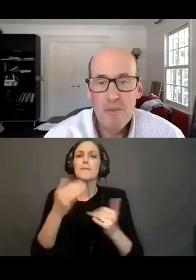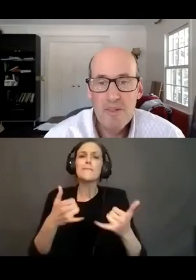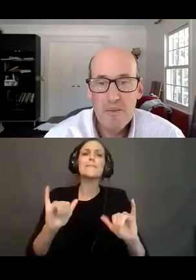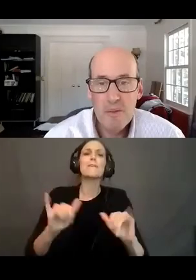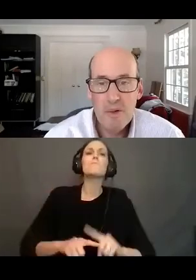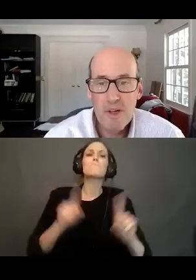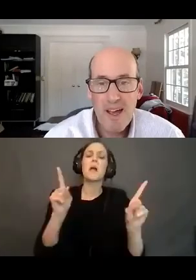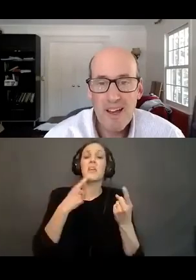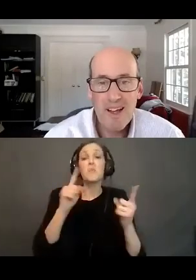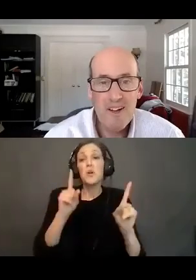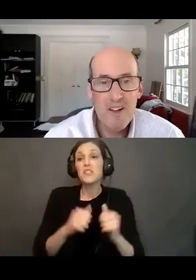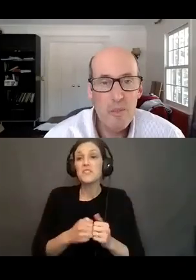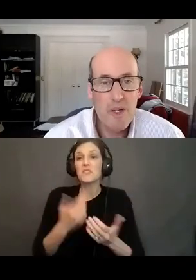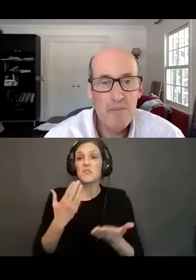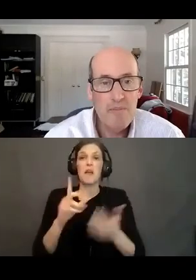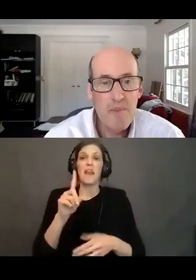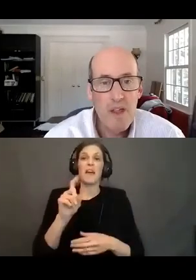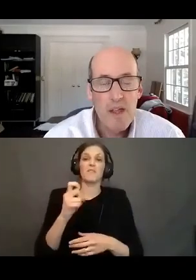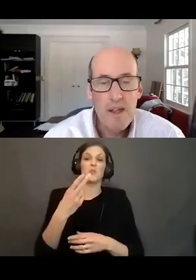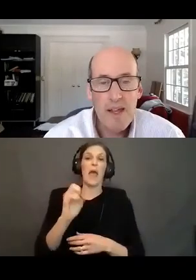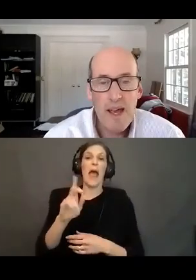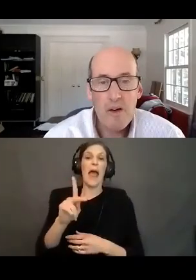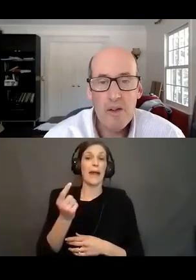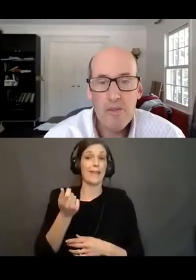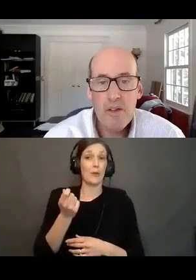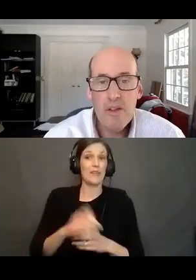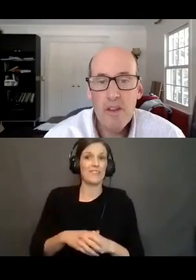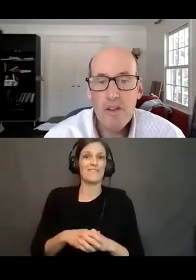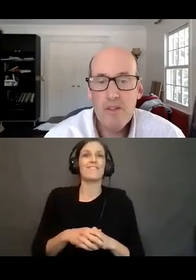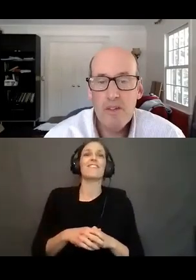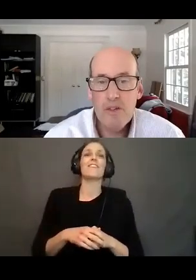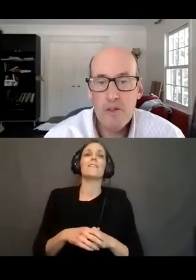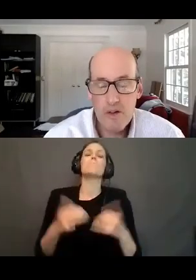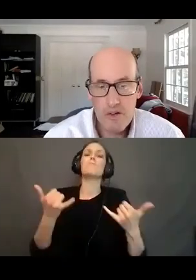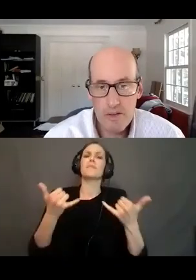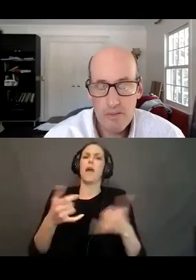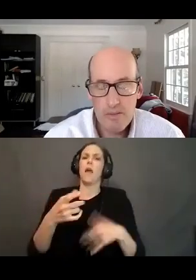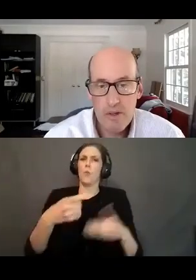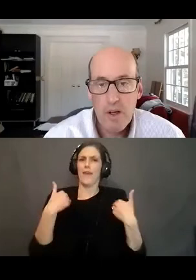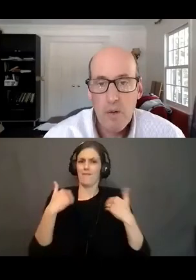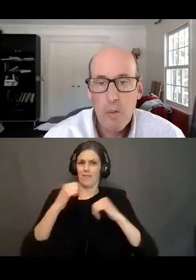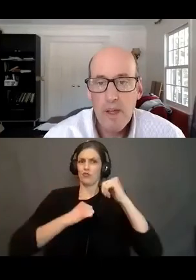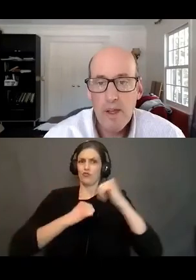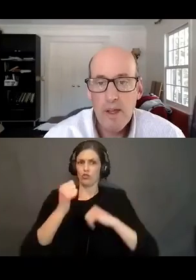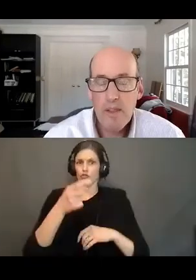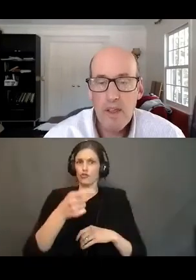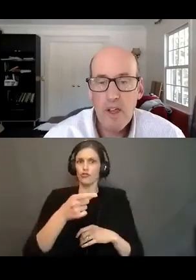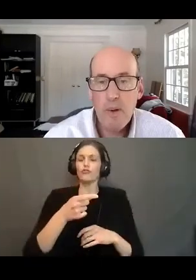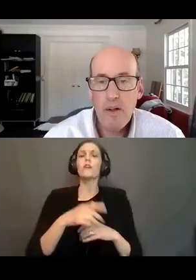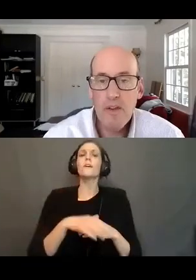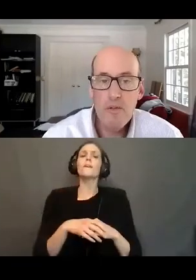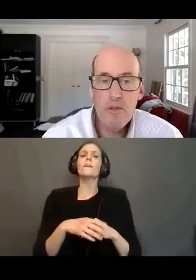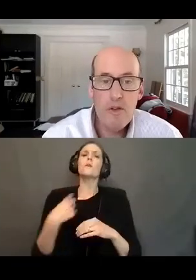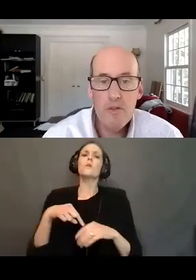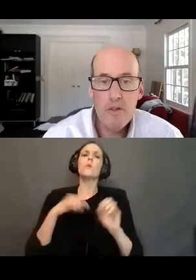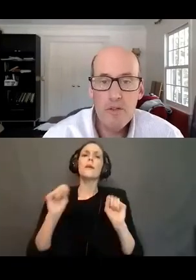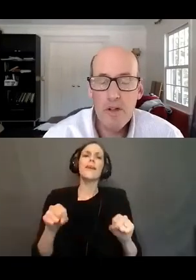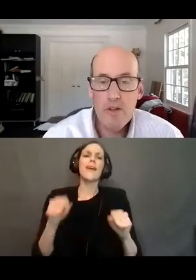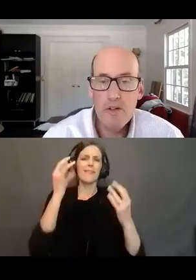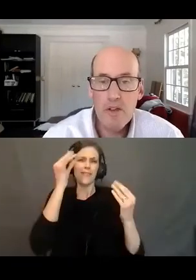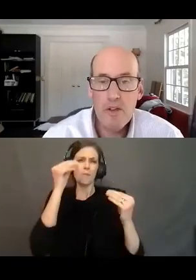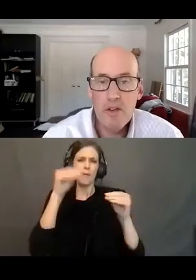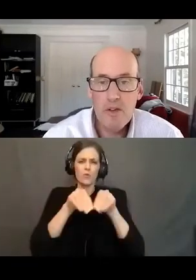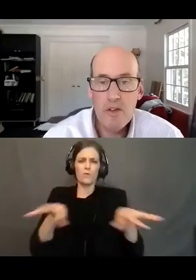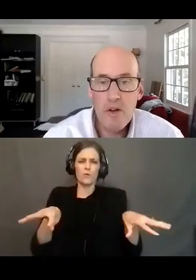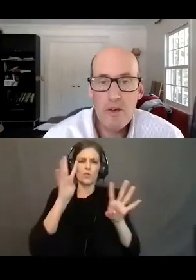to hack at it a little bit. Now, given this structure, we can think about the diffusion of